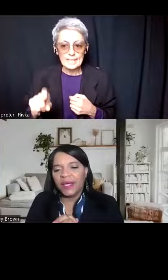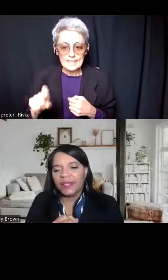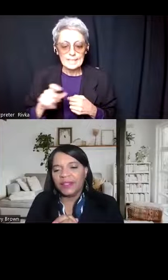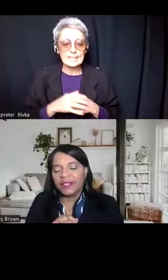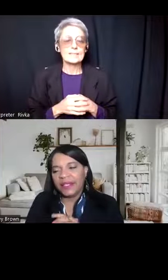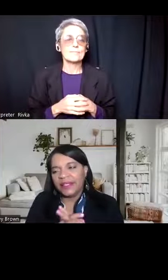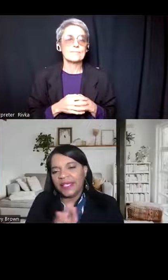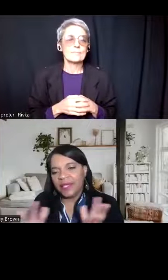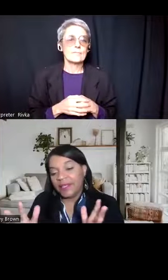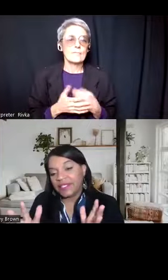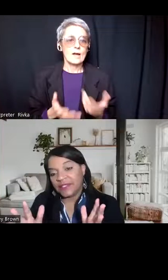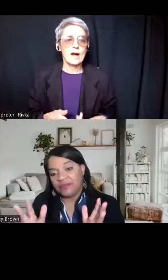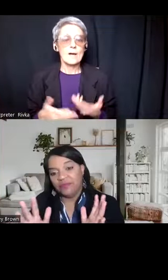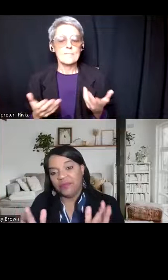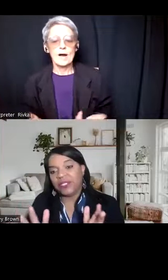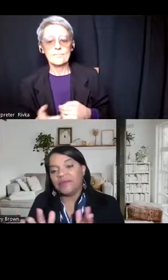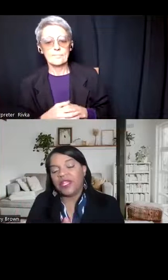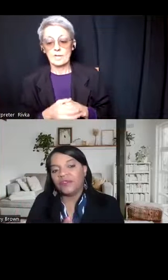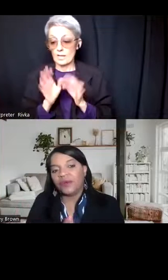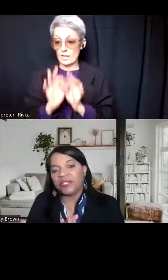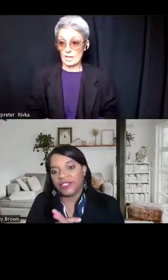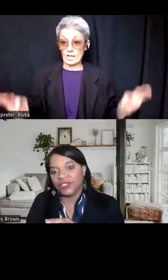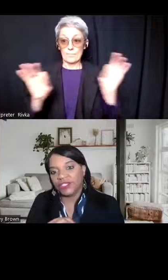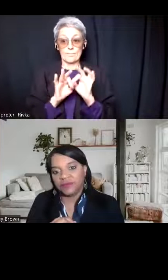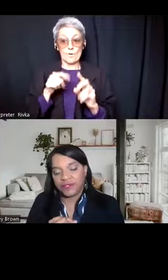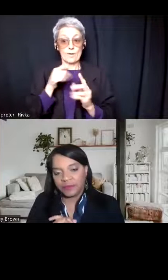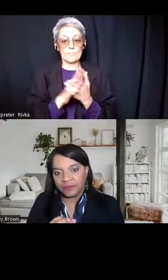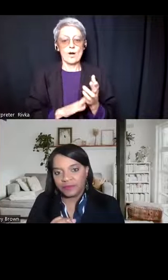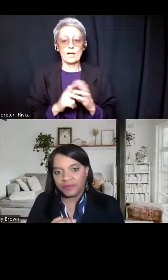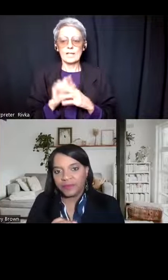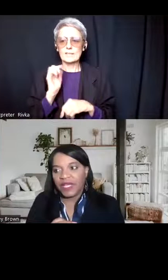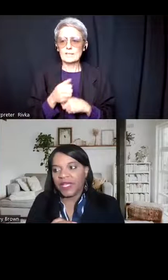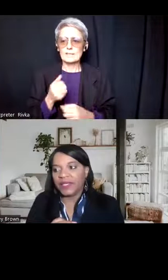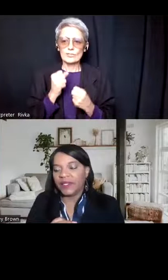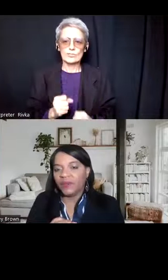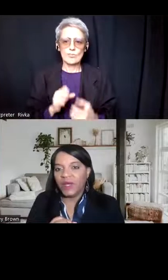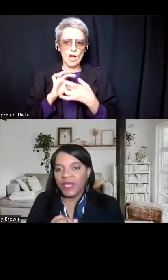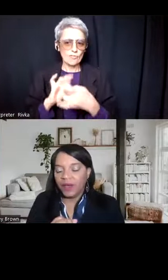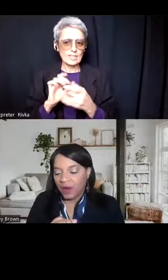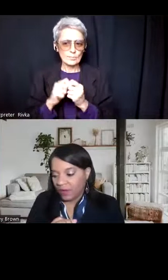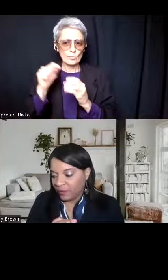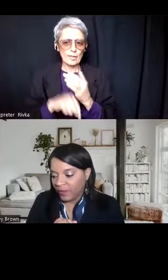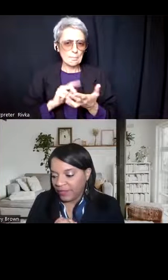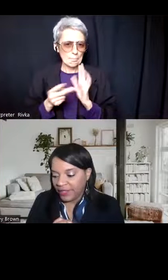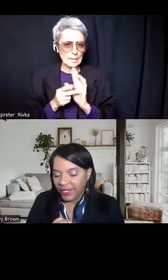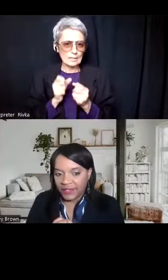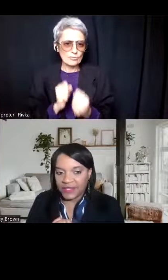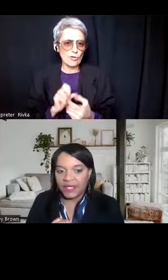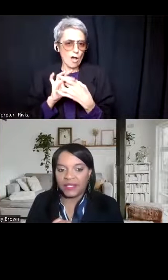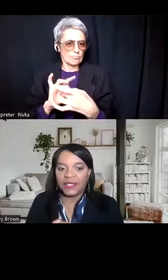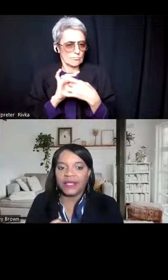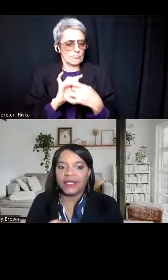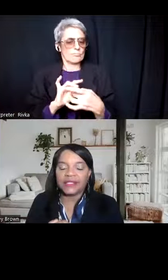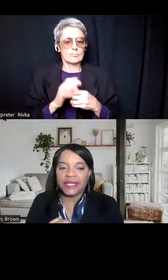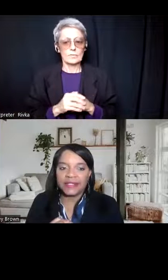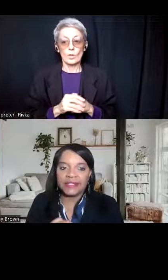And then the key piece is building meaningful relationships. And we are really